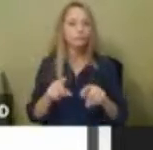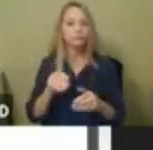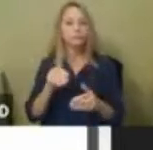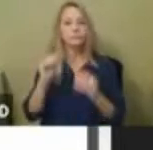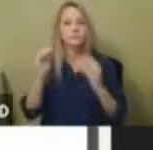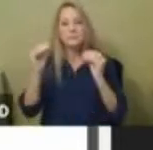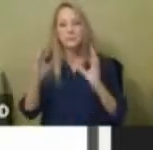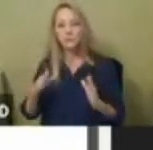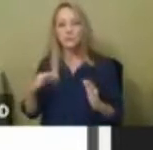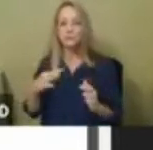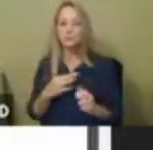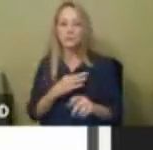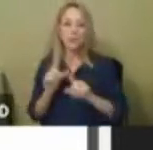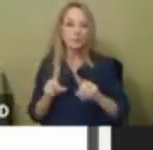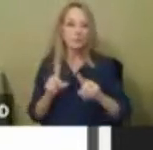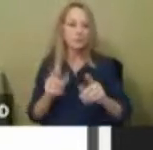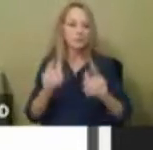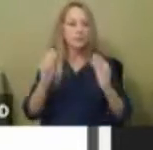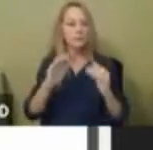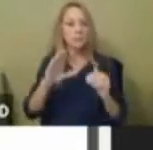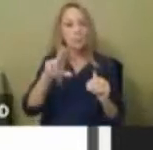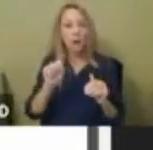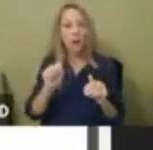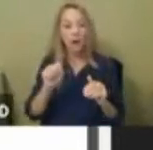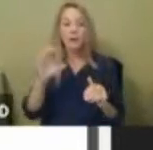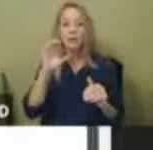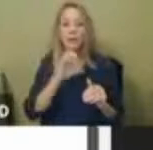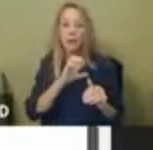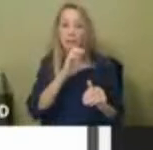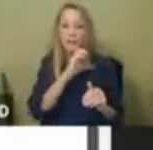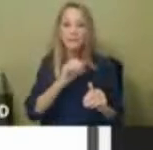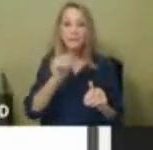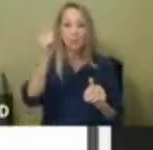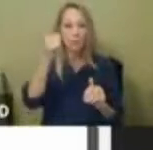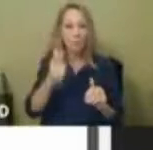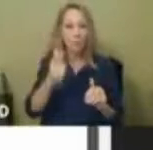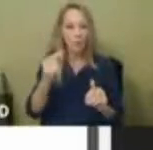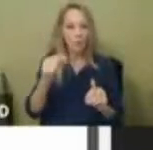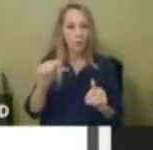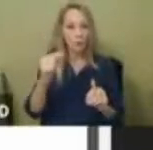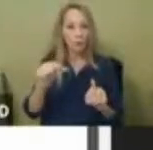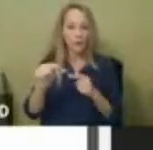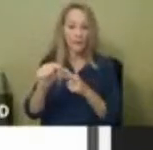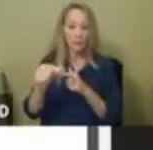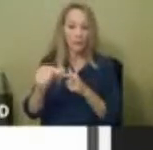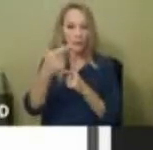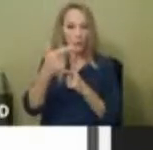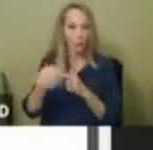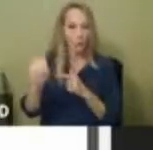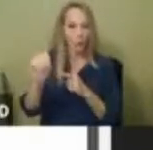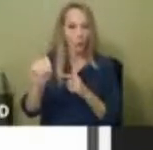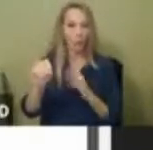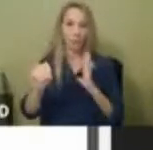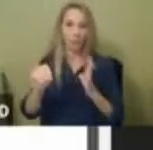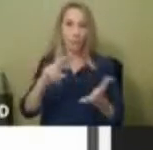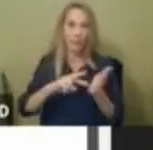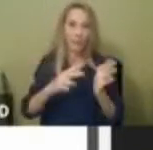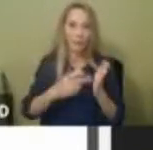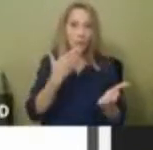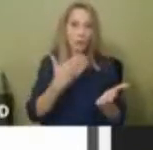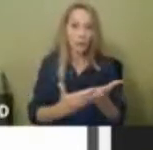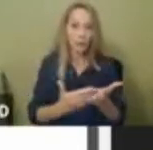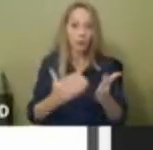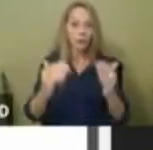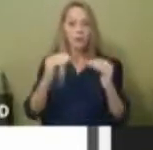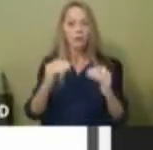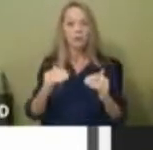attendance, bus service, and cafeteria are all green, which means go. That's a good thing. And then the custodial support